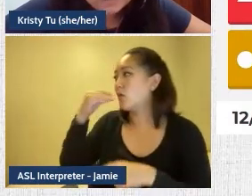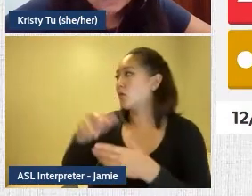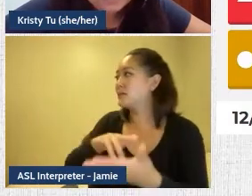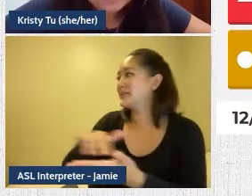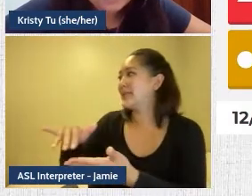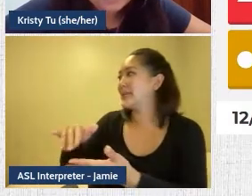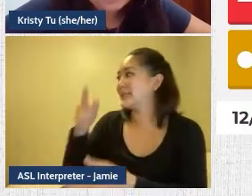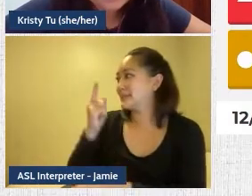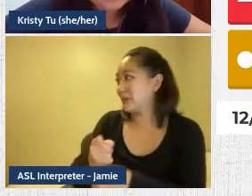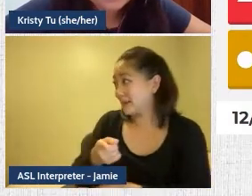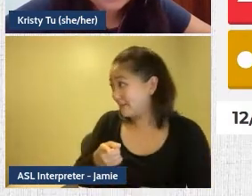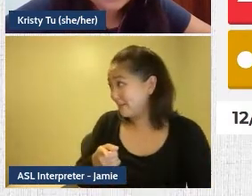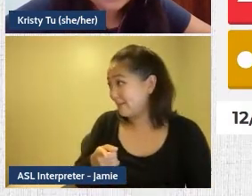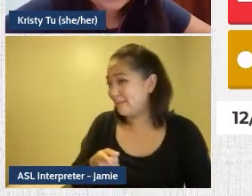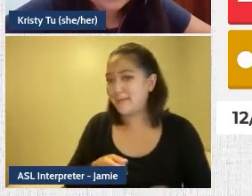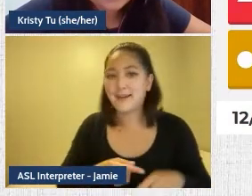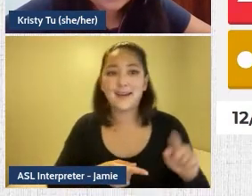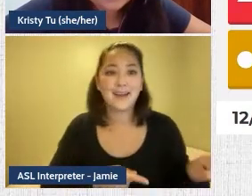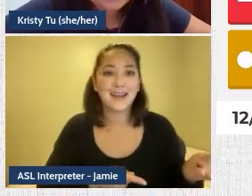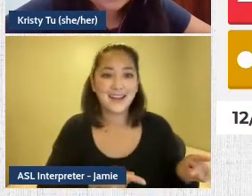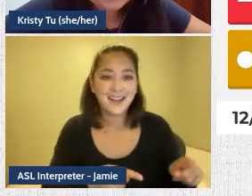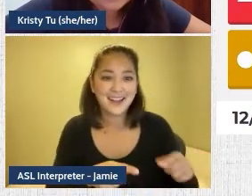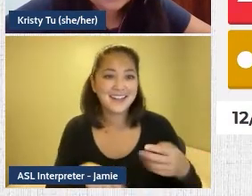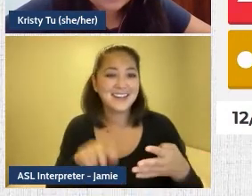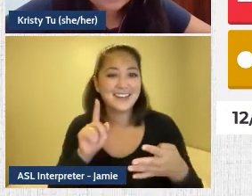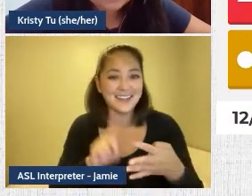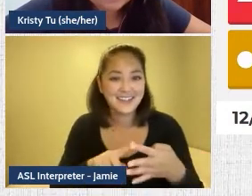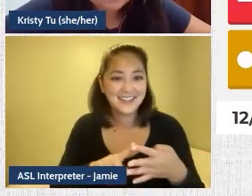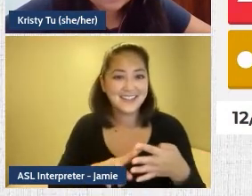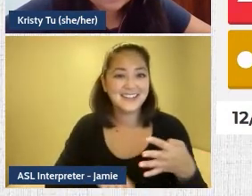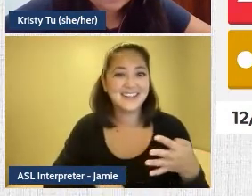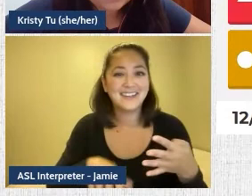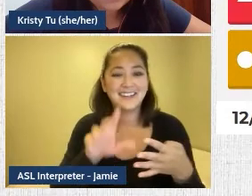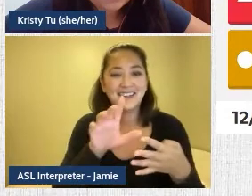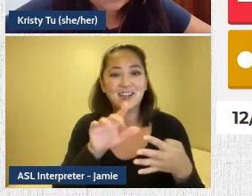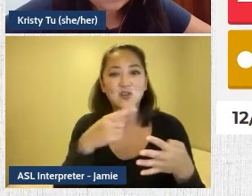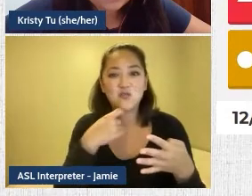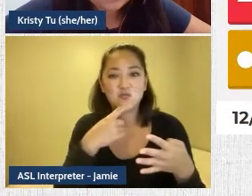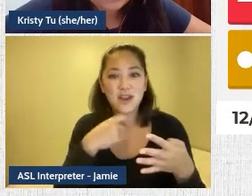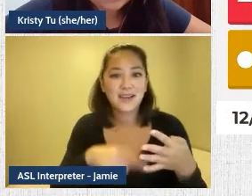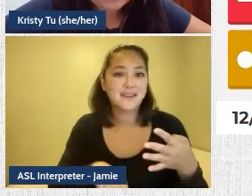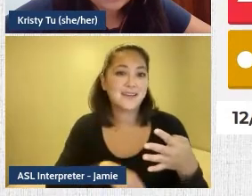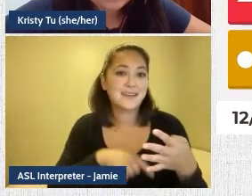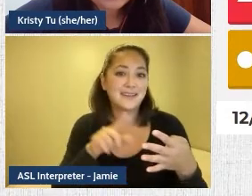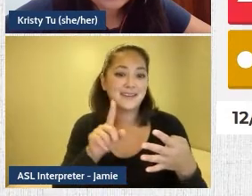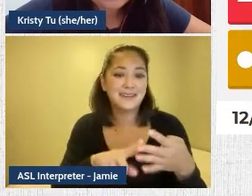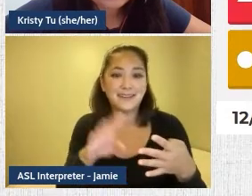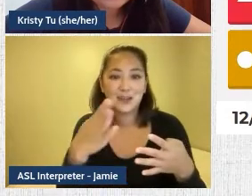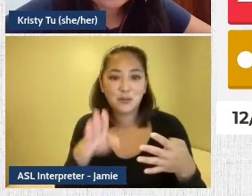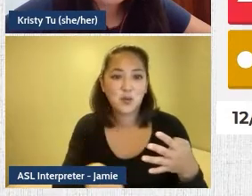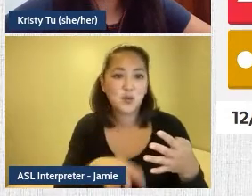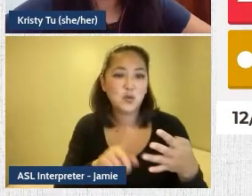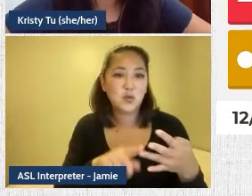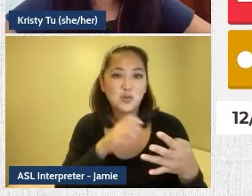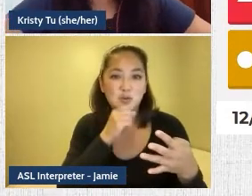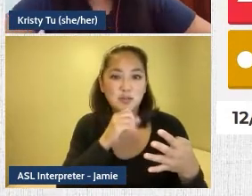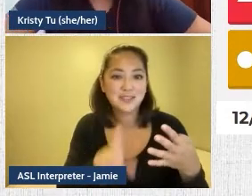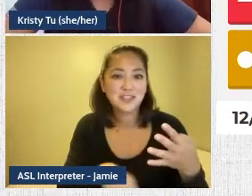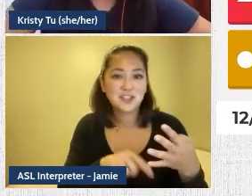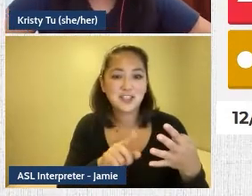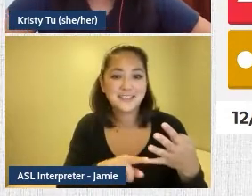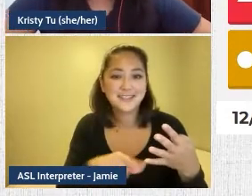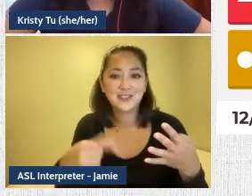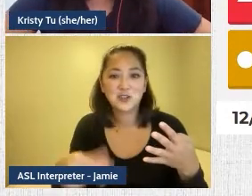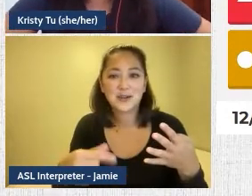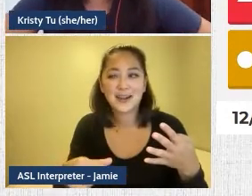That is it. Coffee with friends, building an awesome robot. Or yeah, I mean, the dean thinks we're